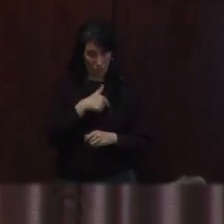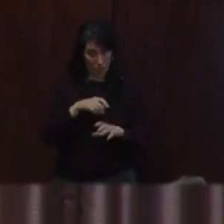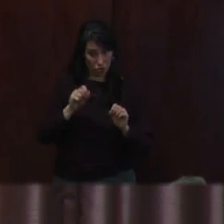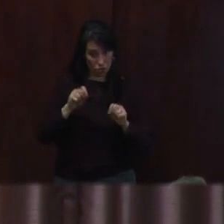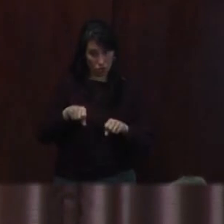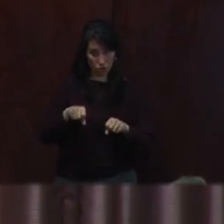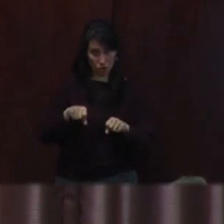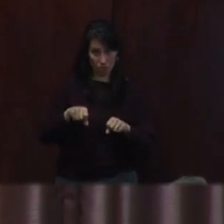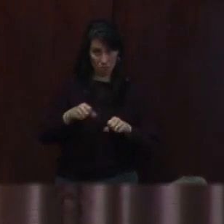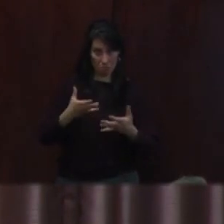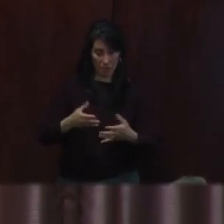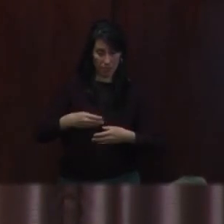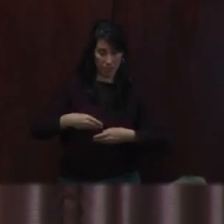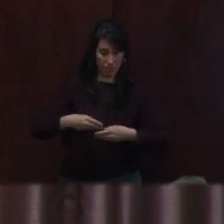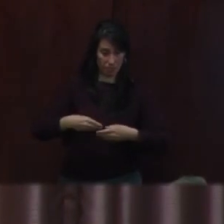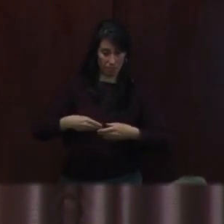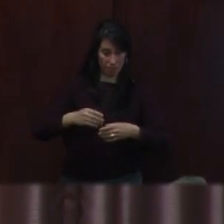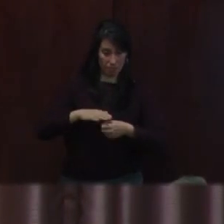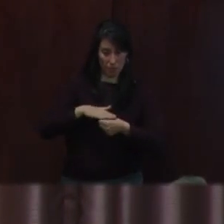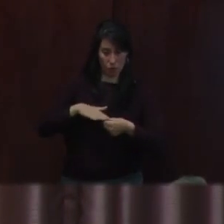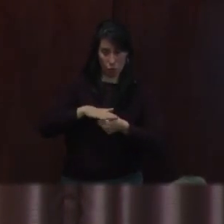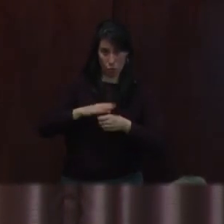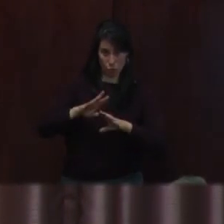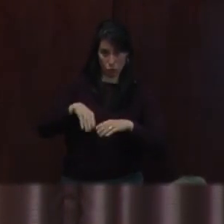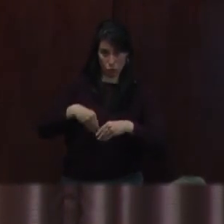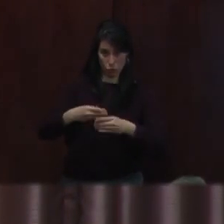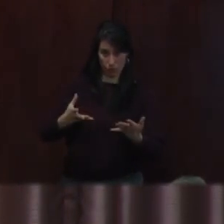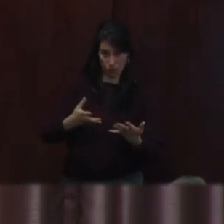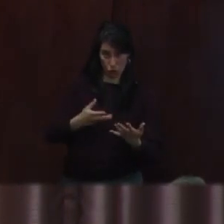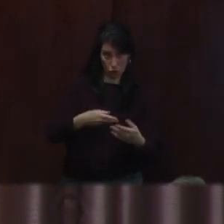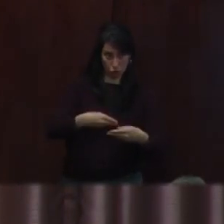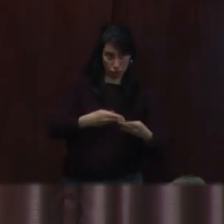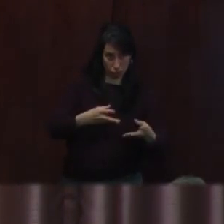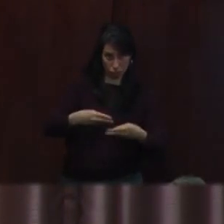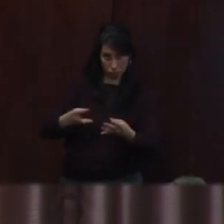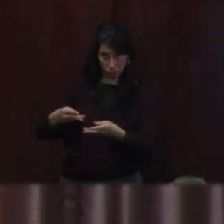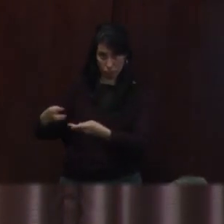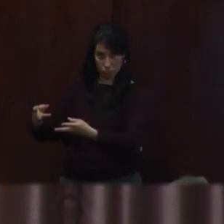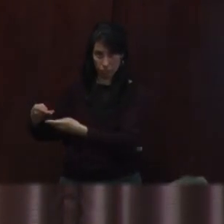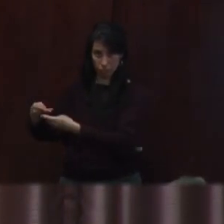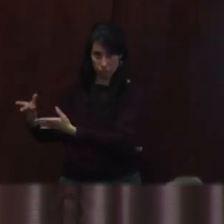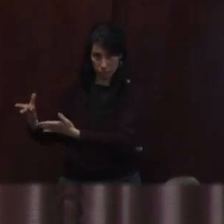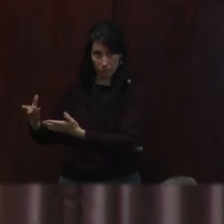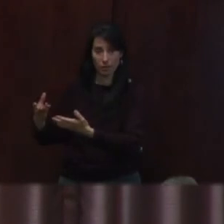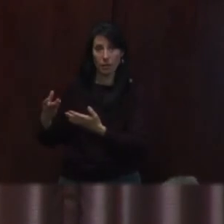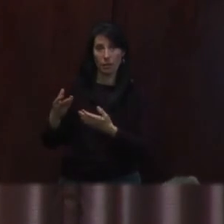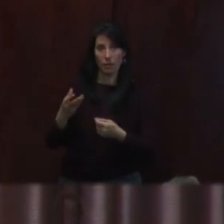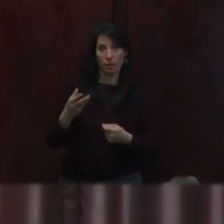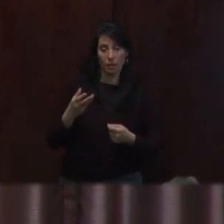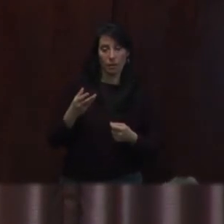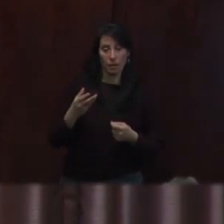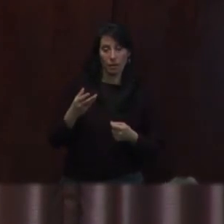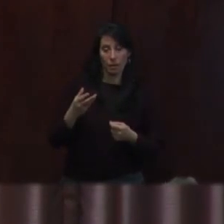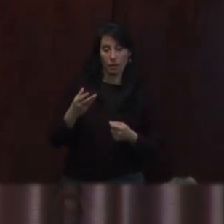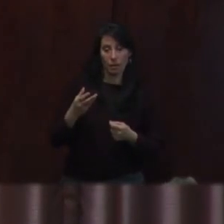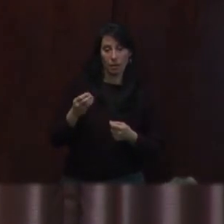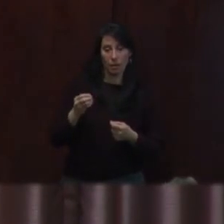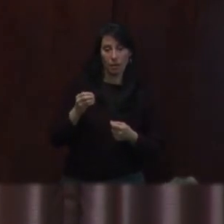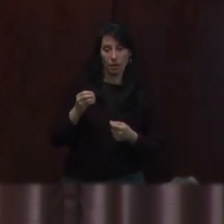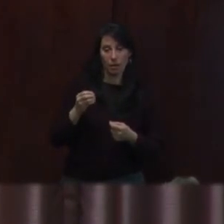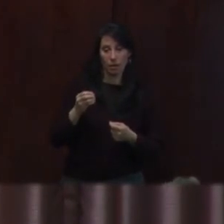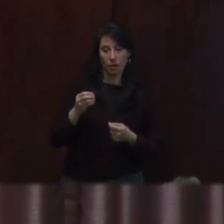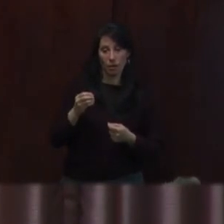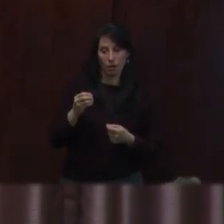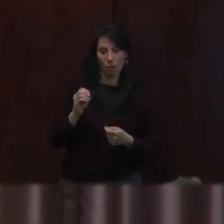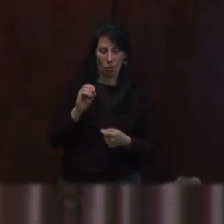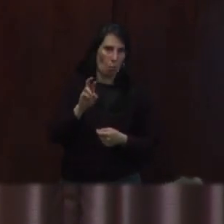to various satellite sites, and then also looking at scenario A and B on this last slide. Any way you look at it, the county's